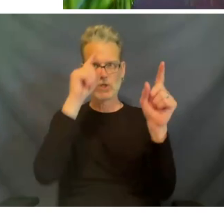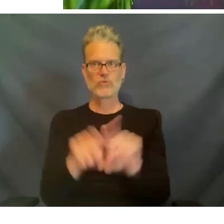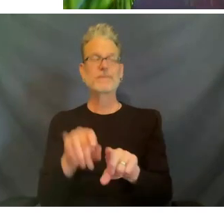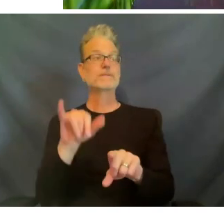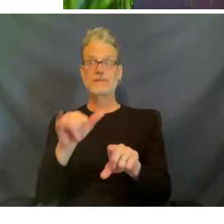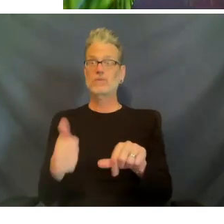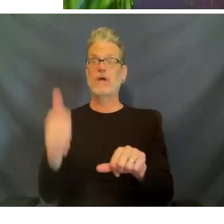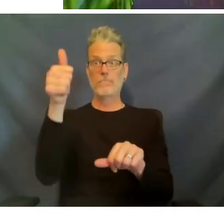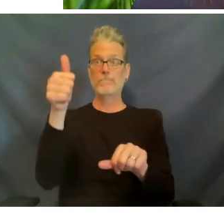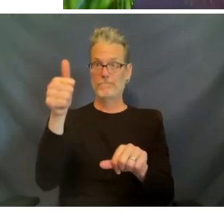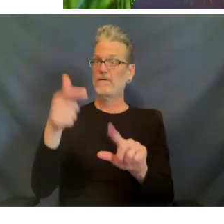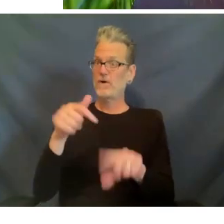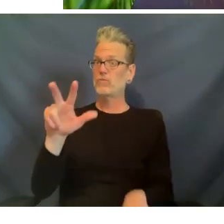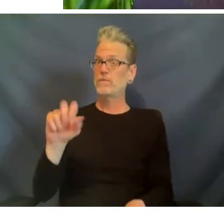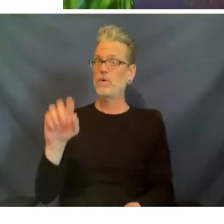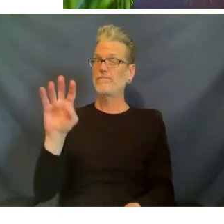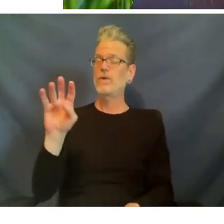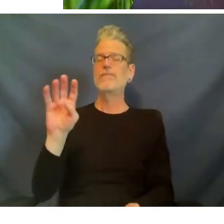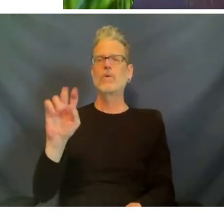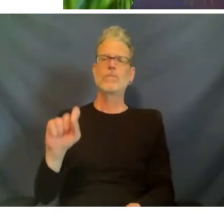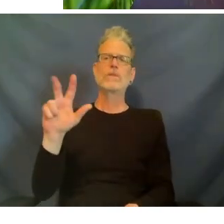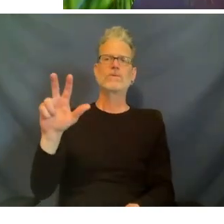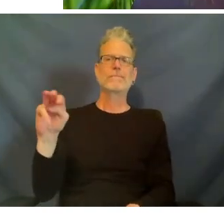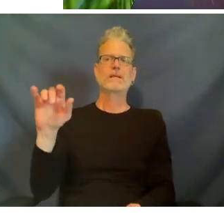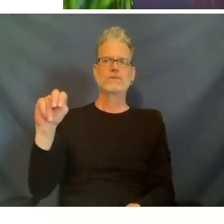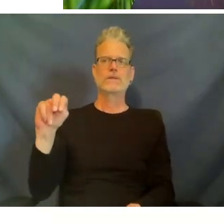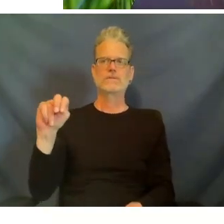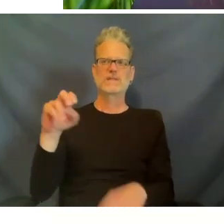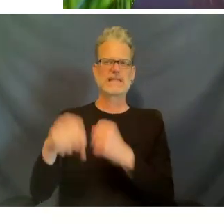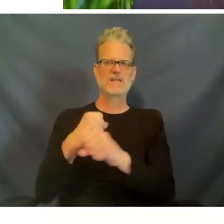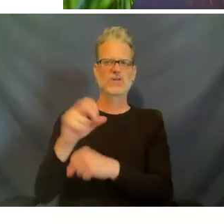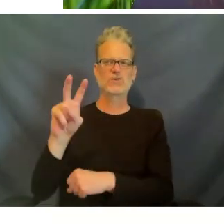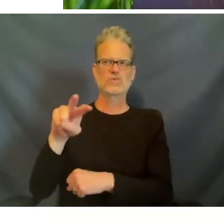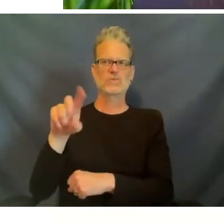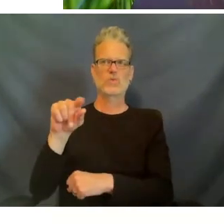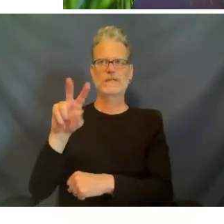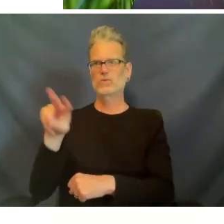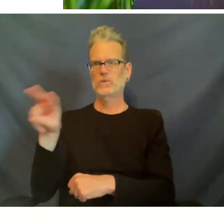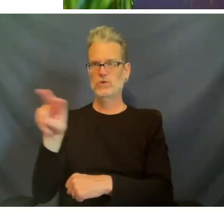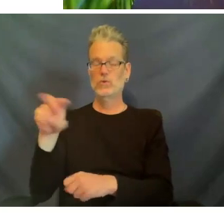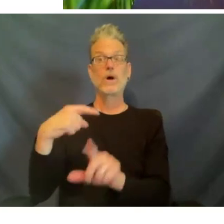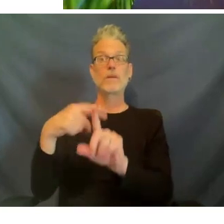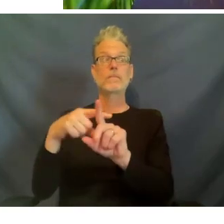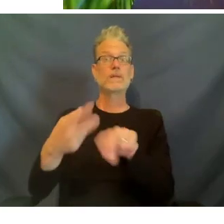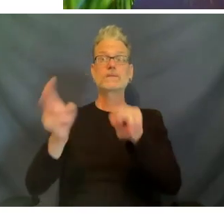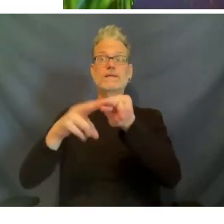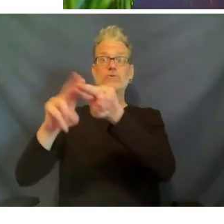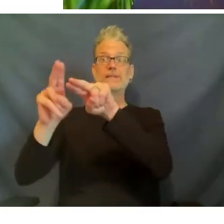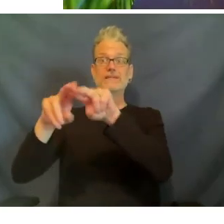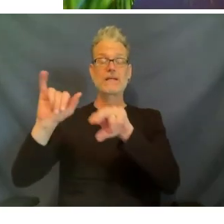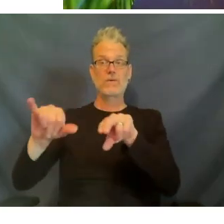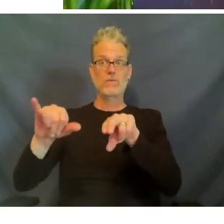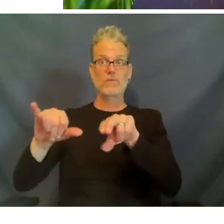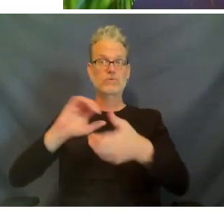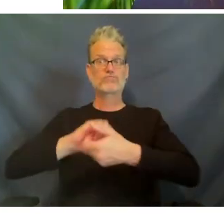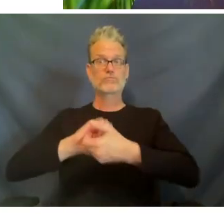4.3 million in fiscal year 2022. And in addition to significantly increasing the number of co-stewardship agreements, the Forest Service also